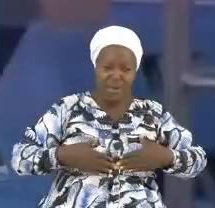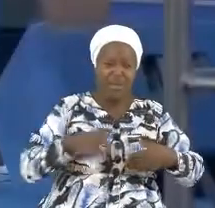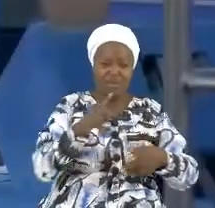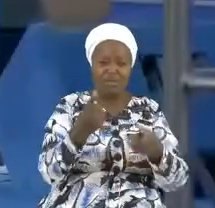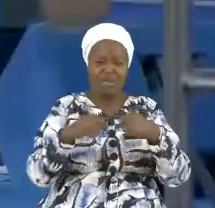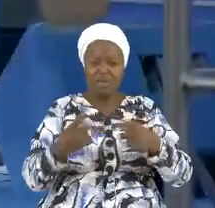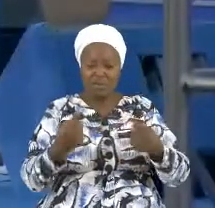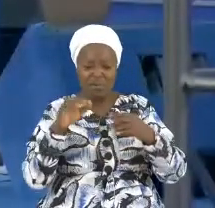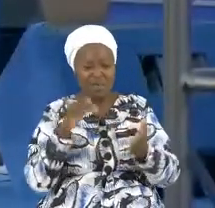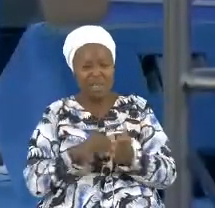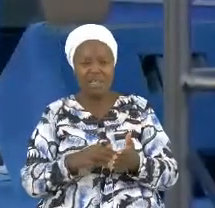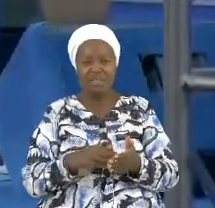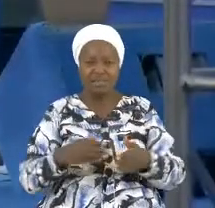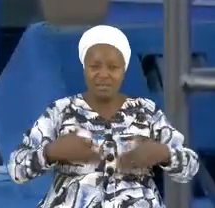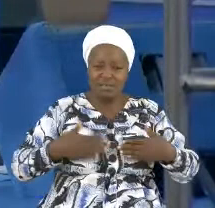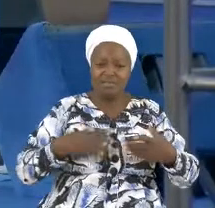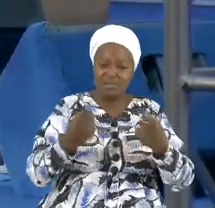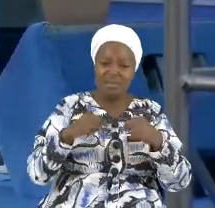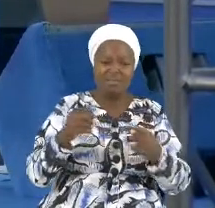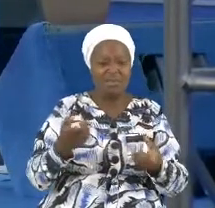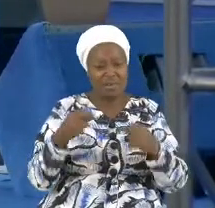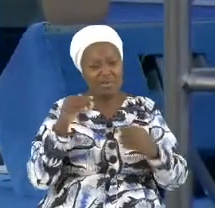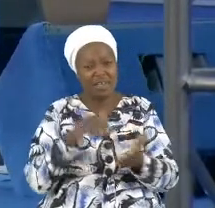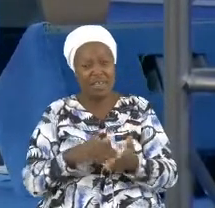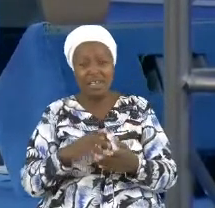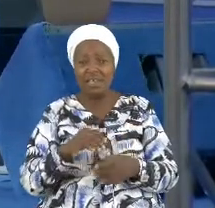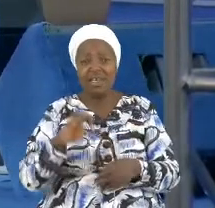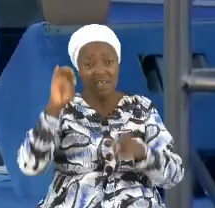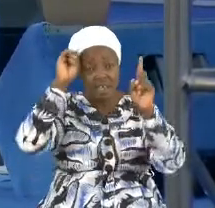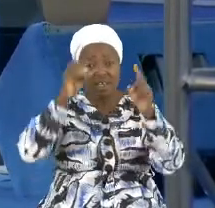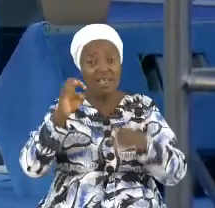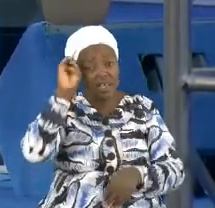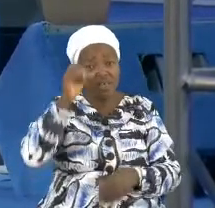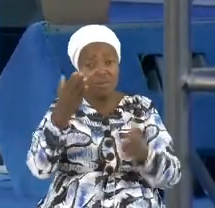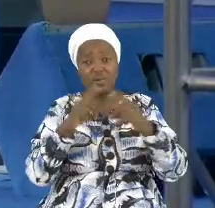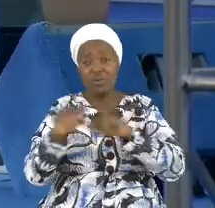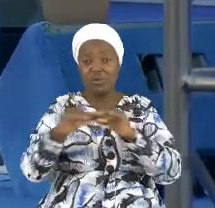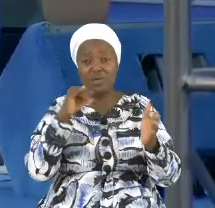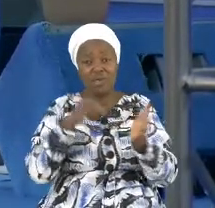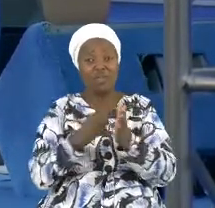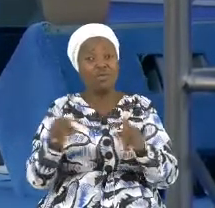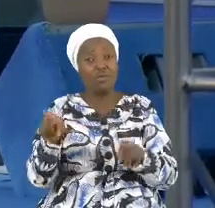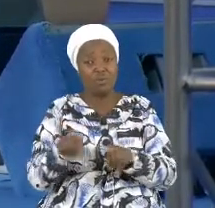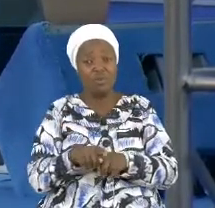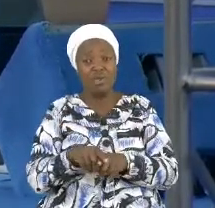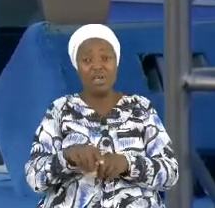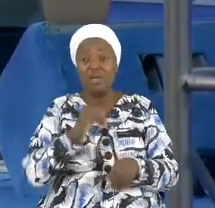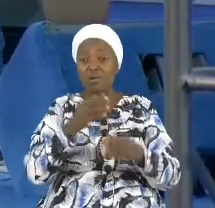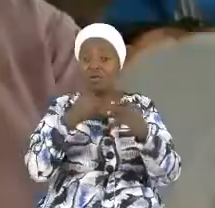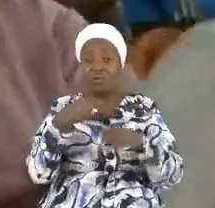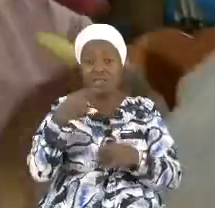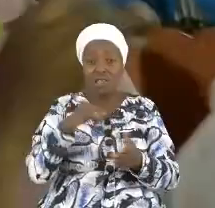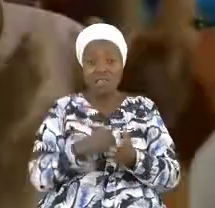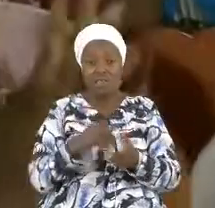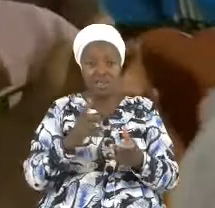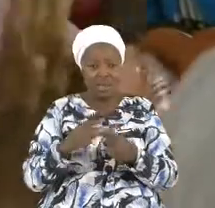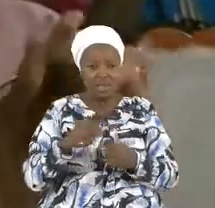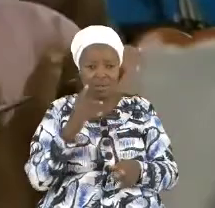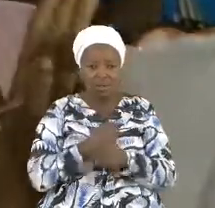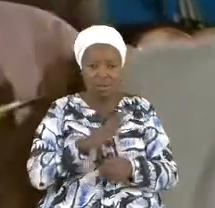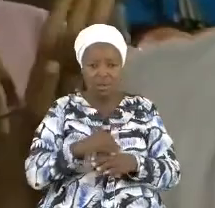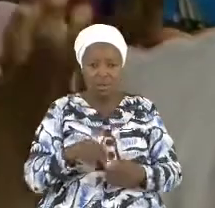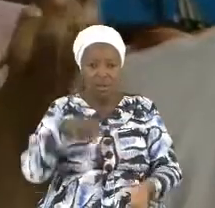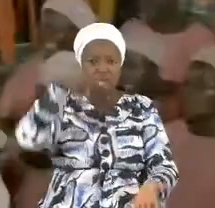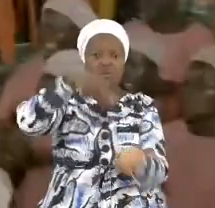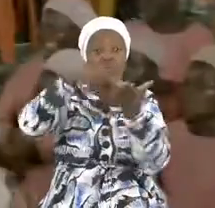He also wanted to say, glad you came, come again. All of a sudden, He rose up from the wheelchair.